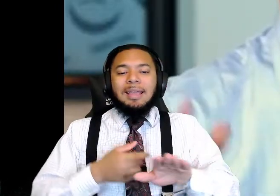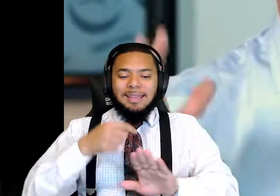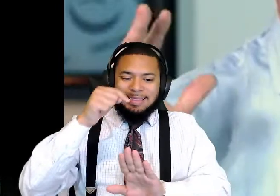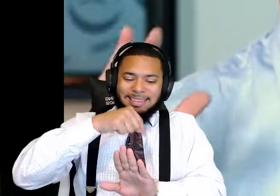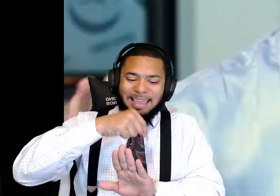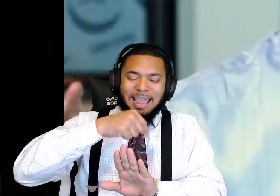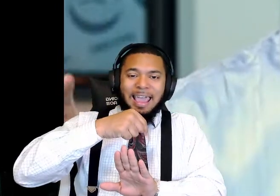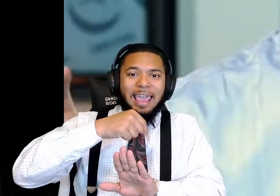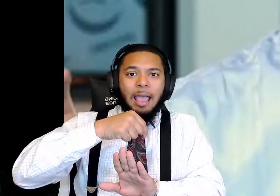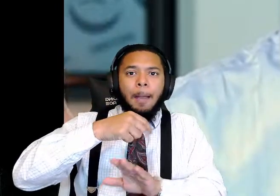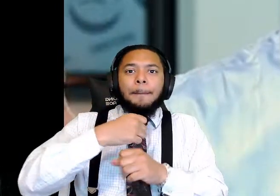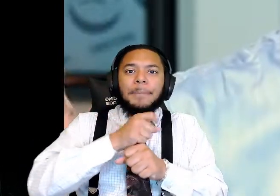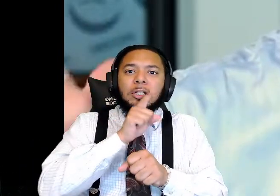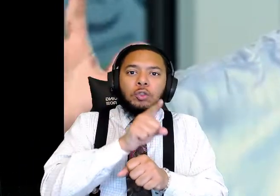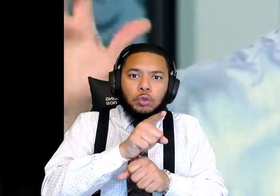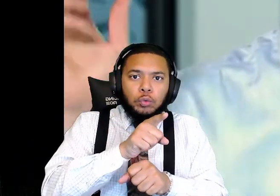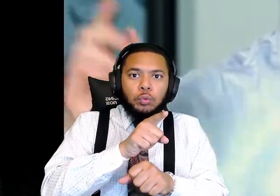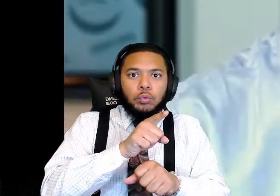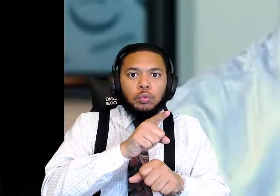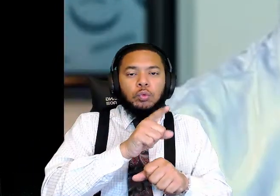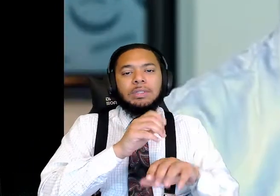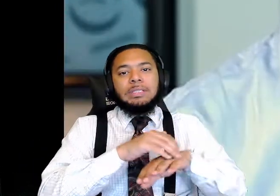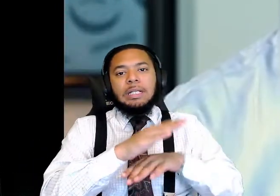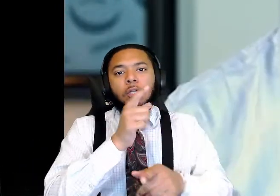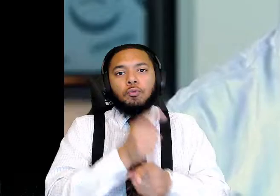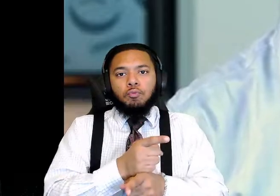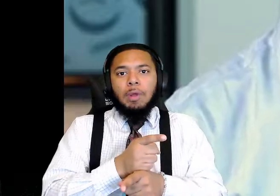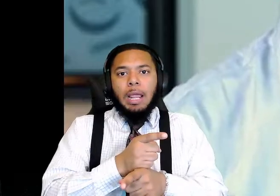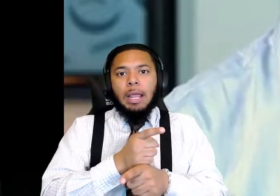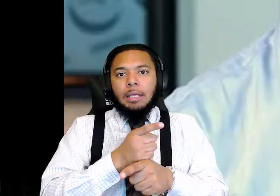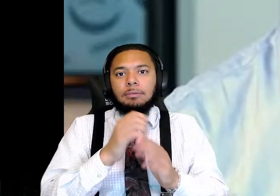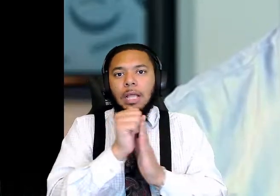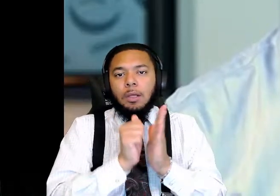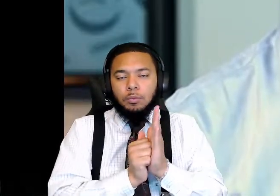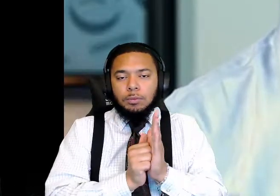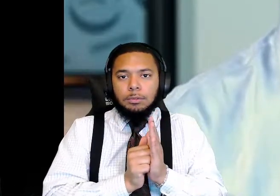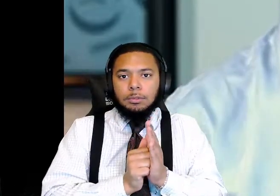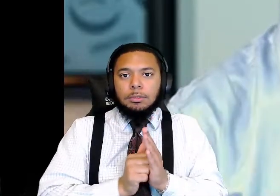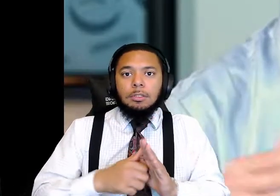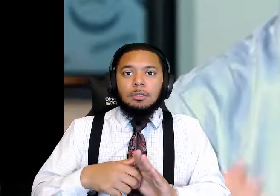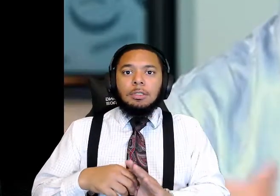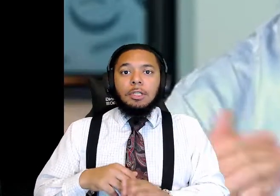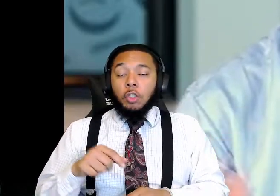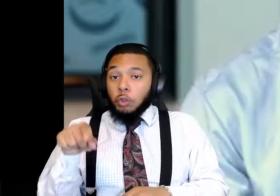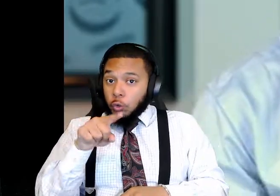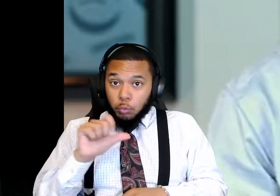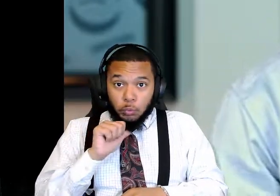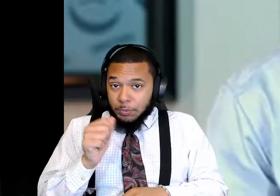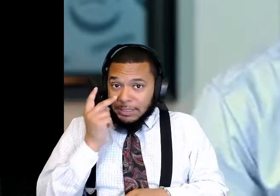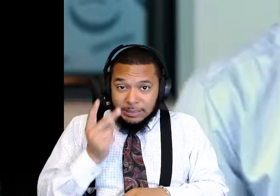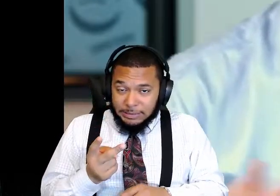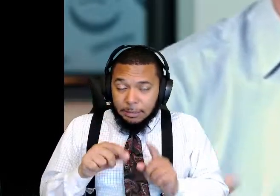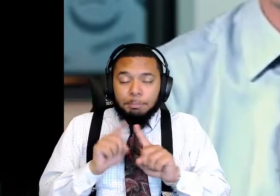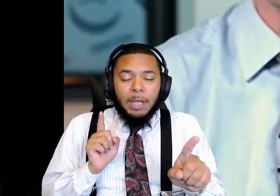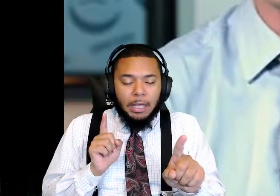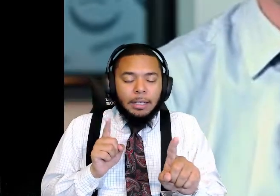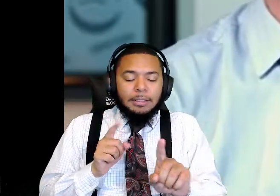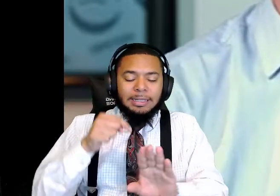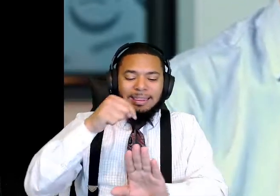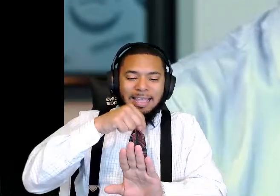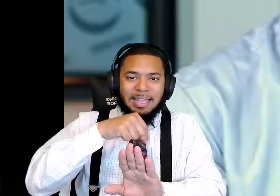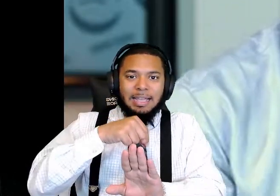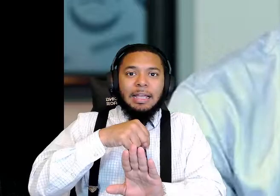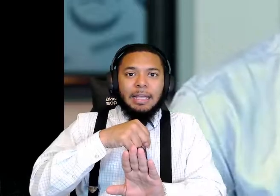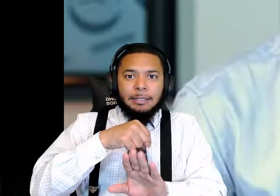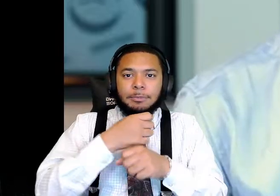So you don't see all of that digital infrastructure when you click send, but the automated clearinghouse makes sure that it gets there, and it gets there